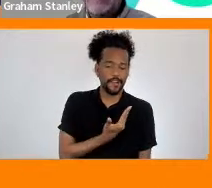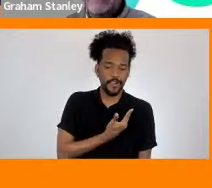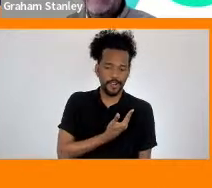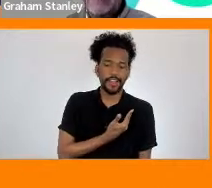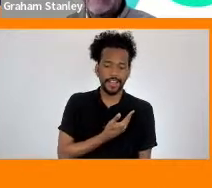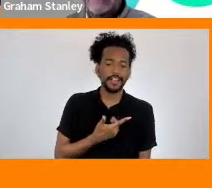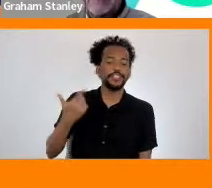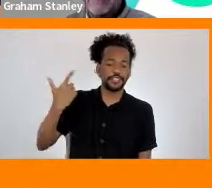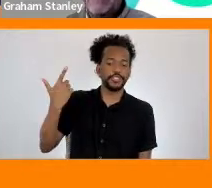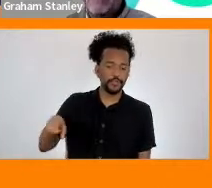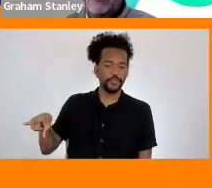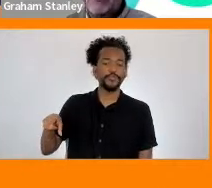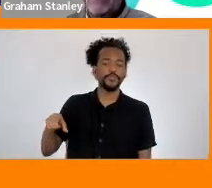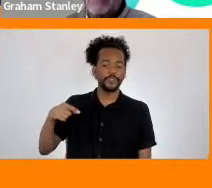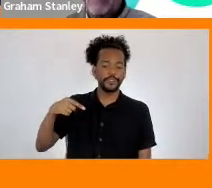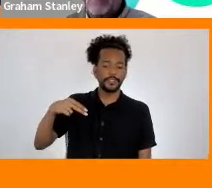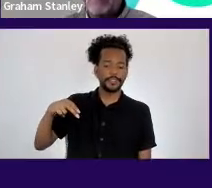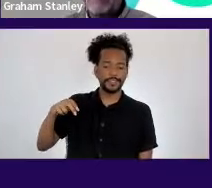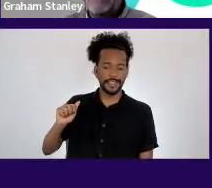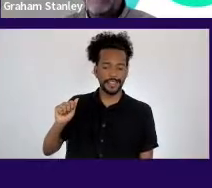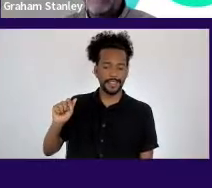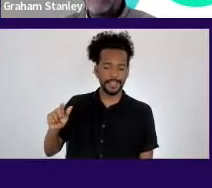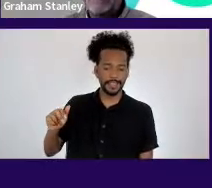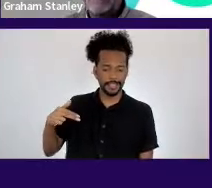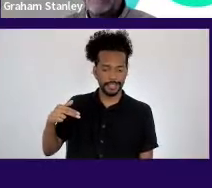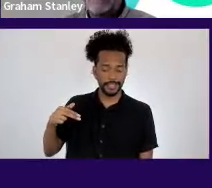key witnesses had to say in the original report.